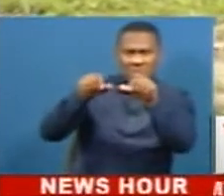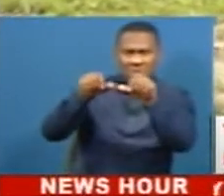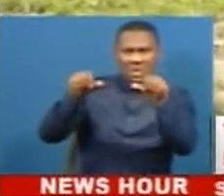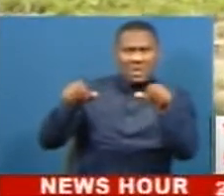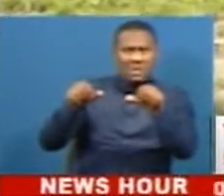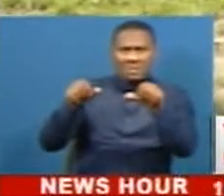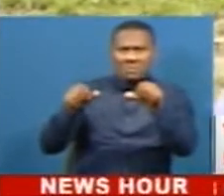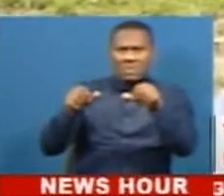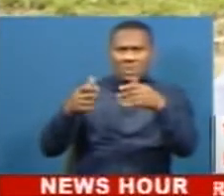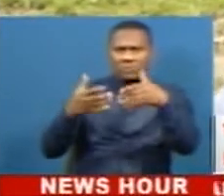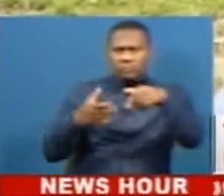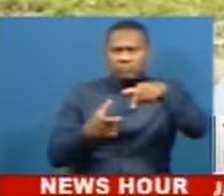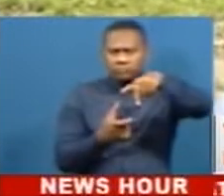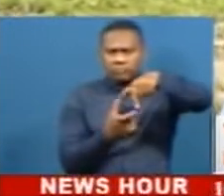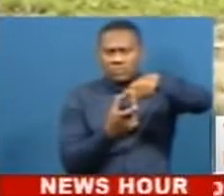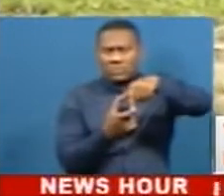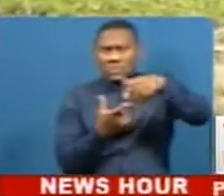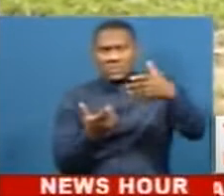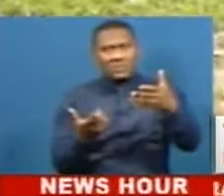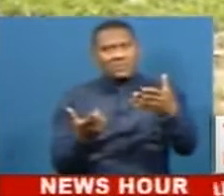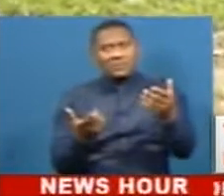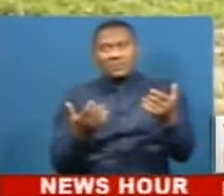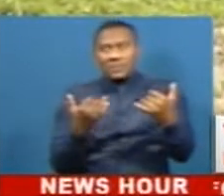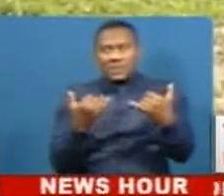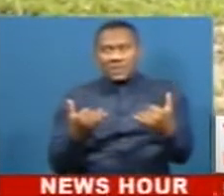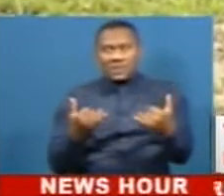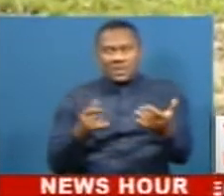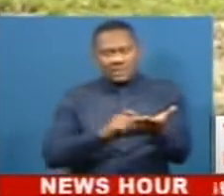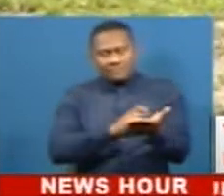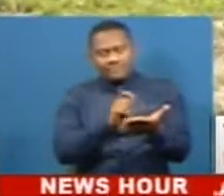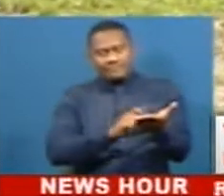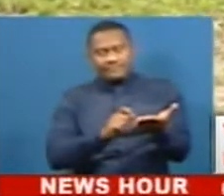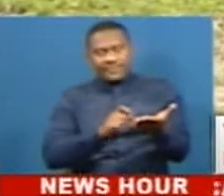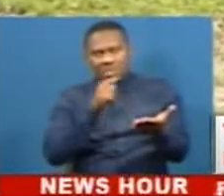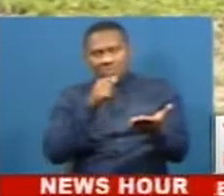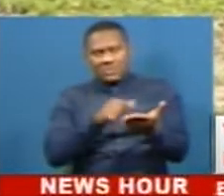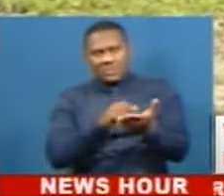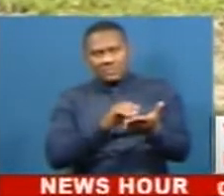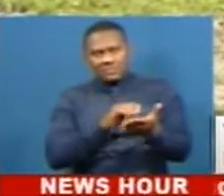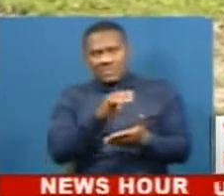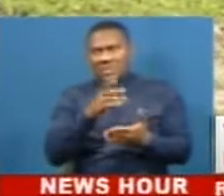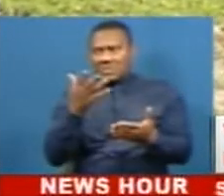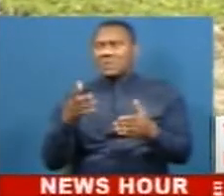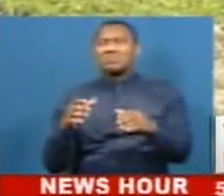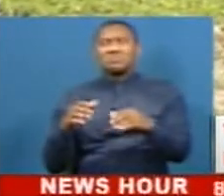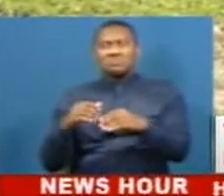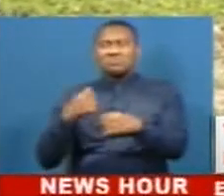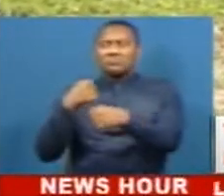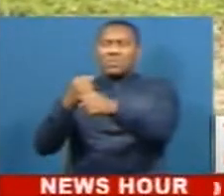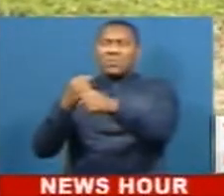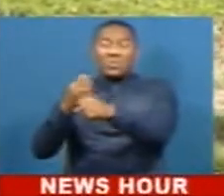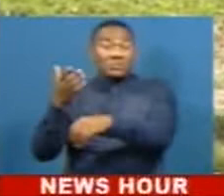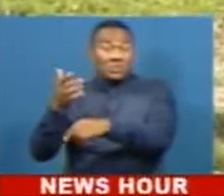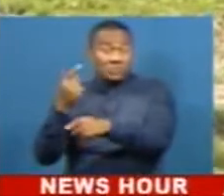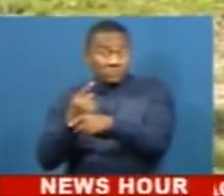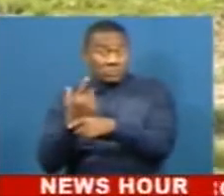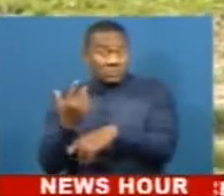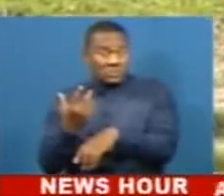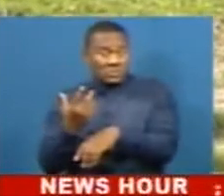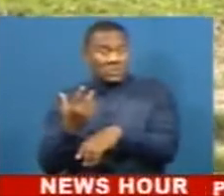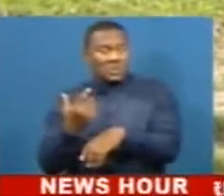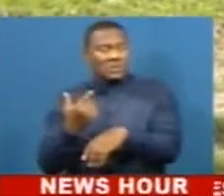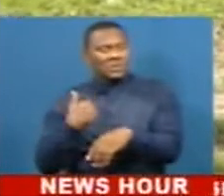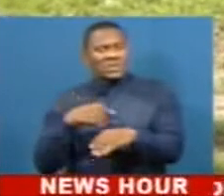and yet by an outside erosion and not a trap. By an amateur at my assembly, there's so much, so I called Vetina. The Diakina